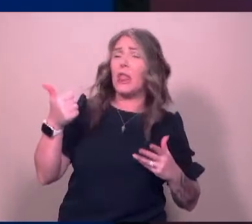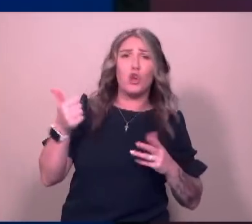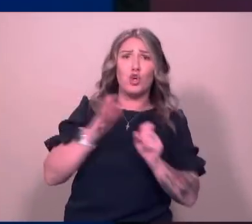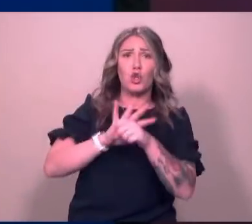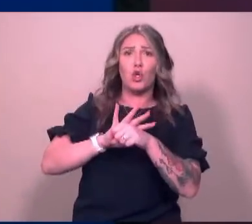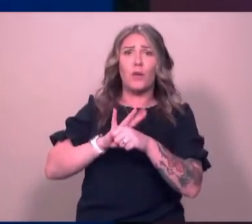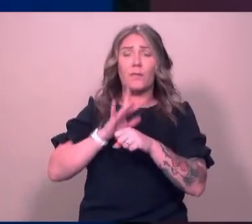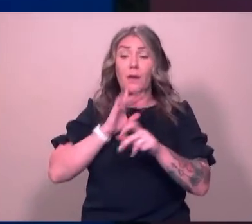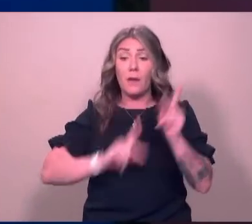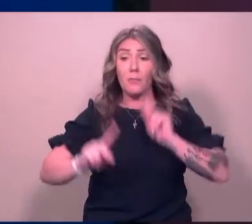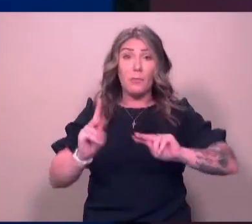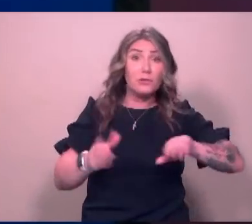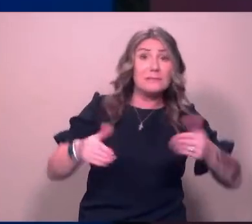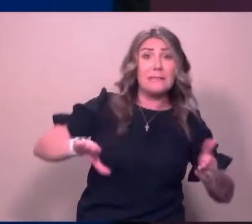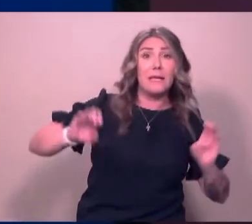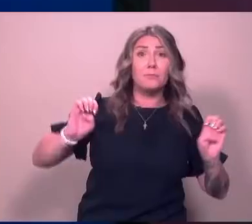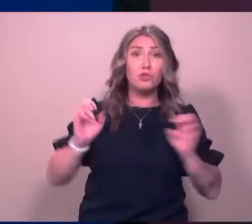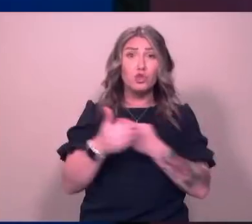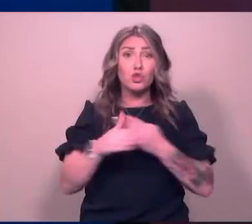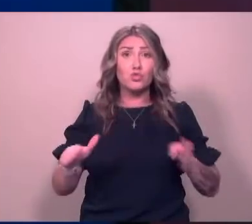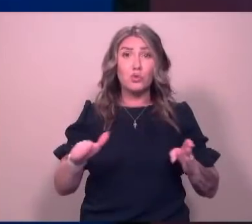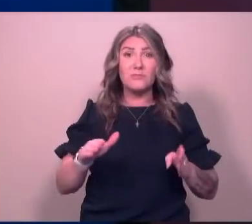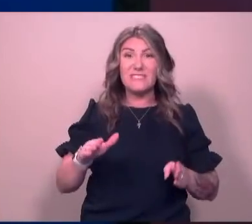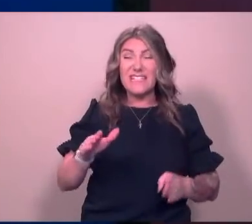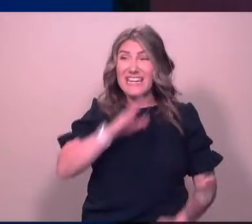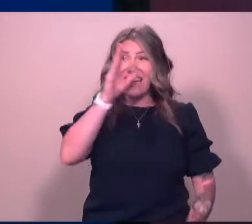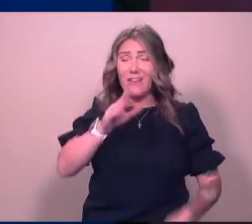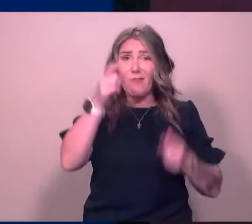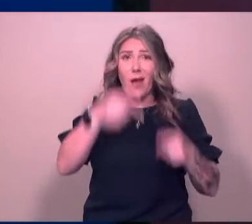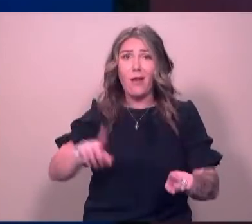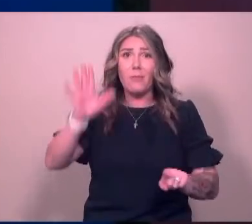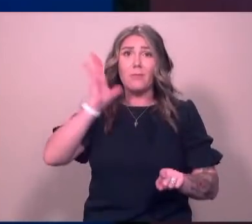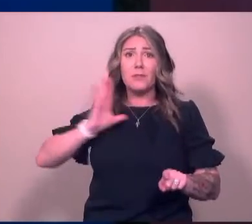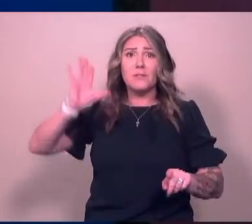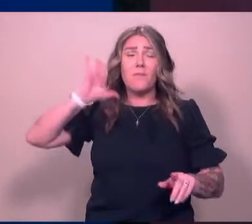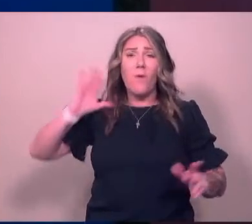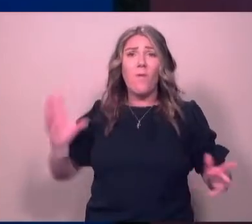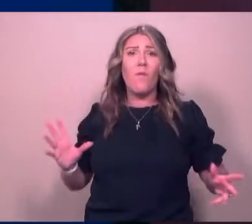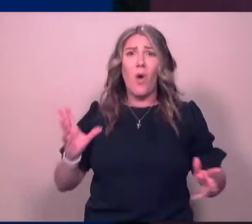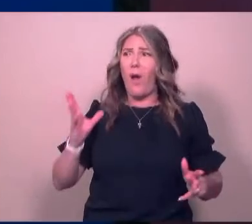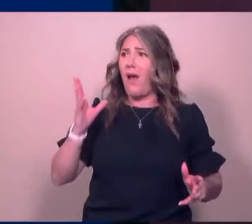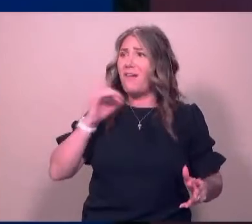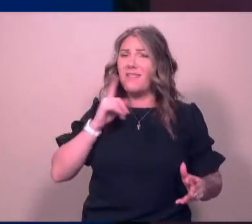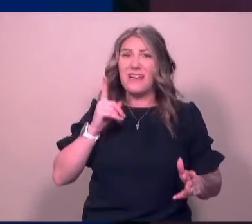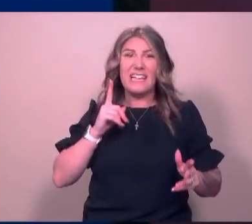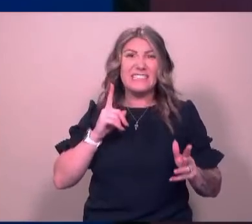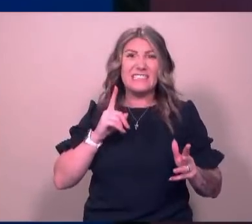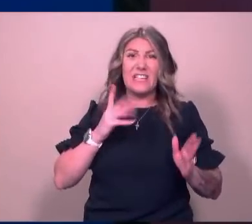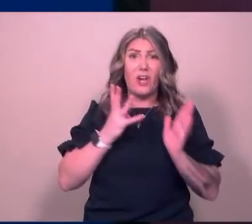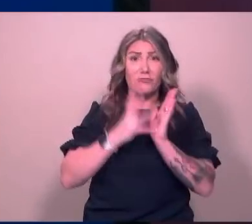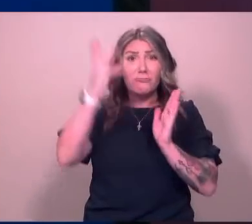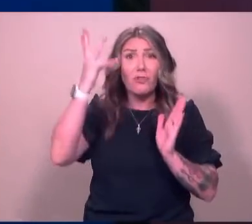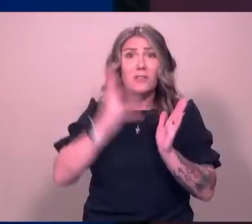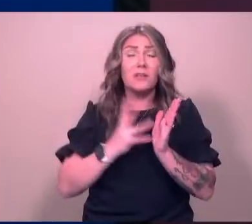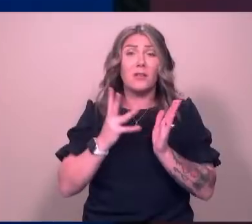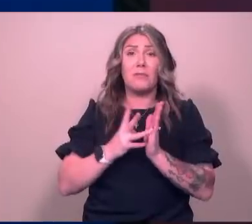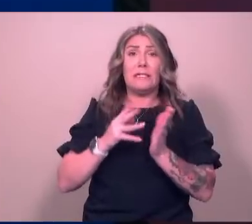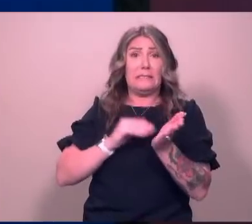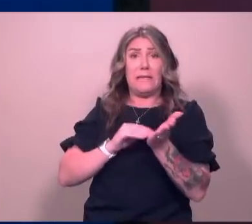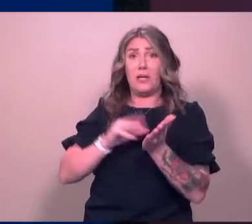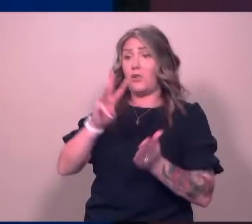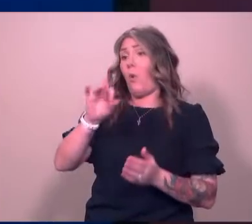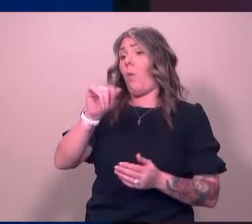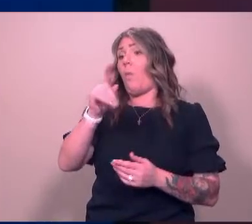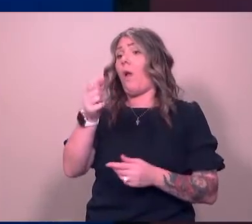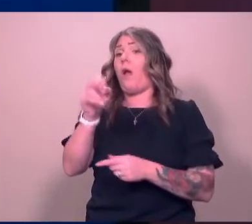dying in emergency rooms now that didn't happen before. That rate has gone up. It's quintupled, as Dr. Watson pointed out, because